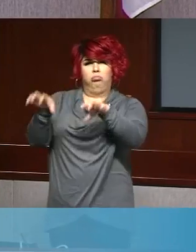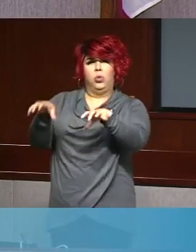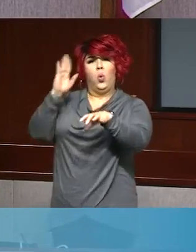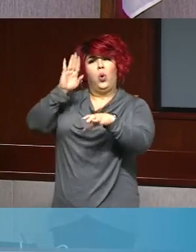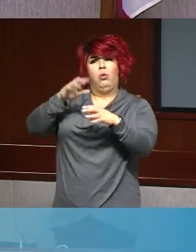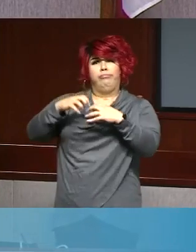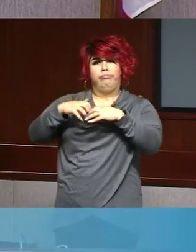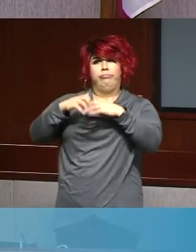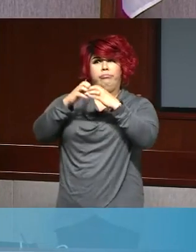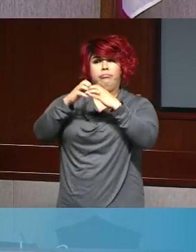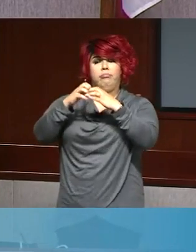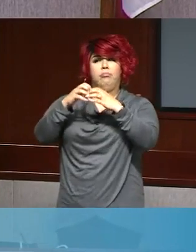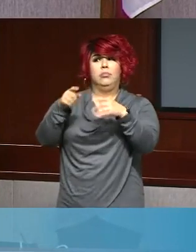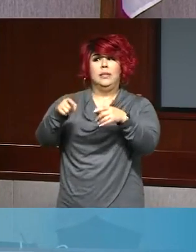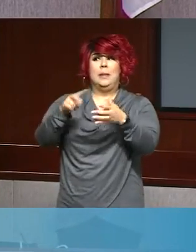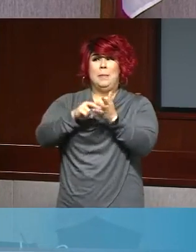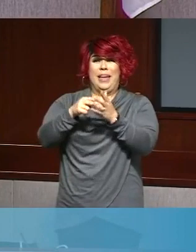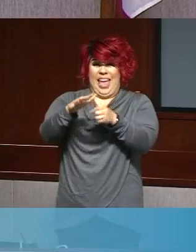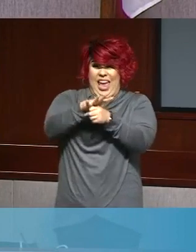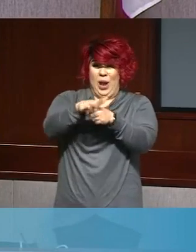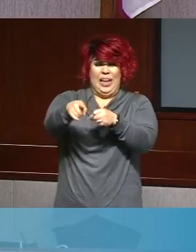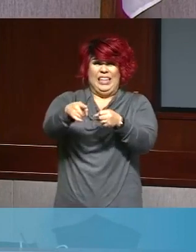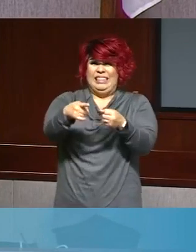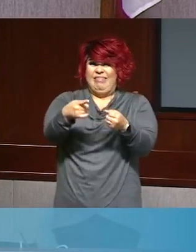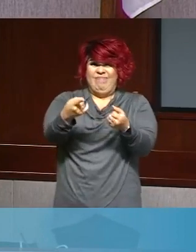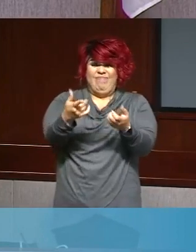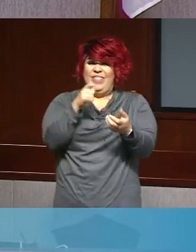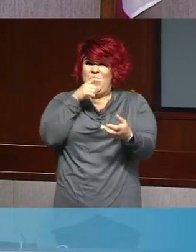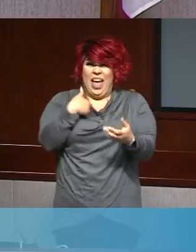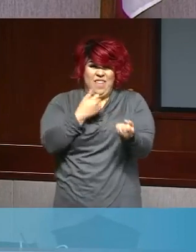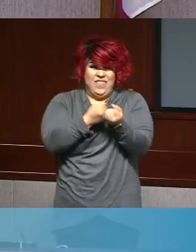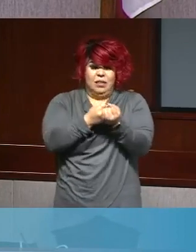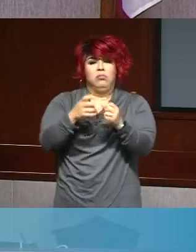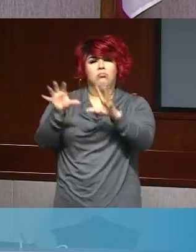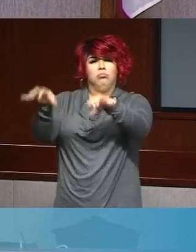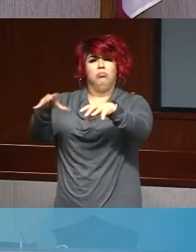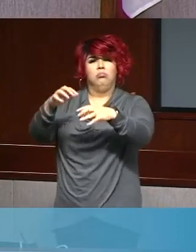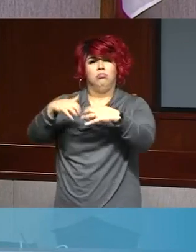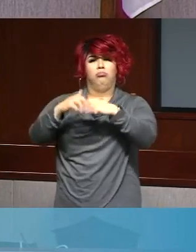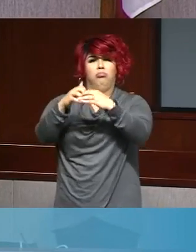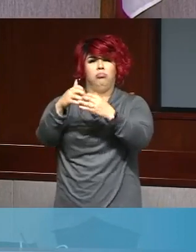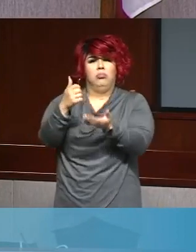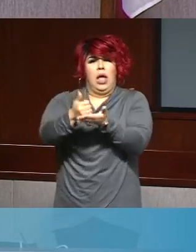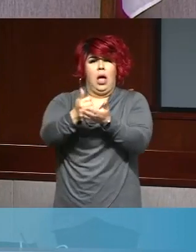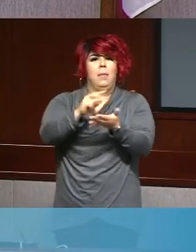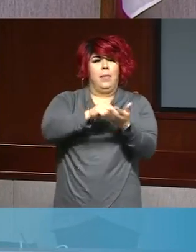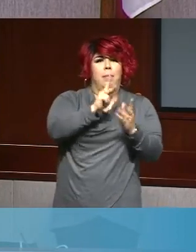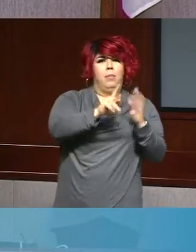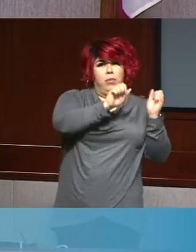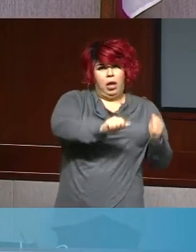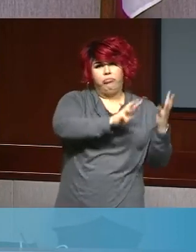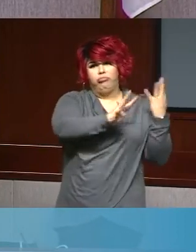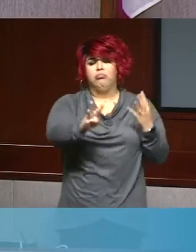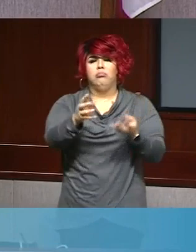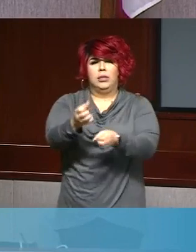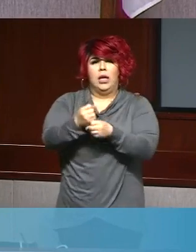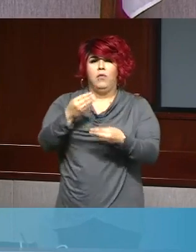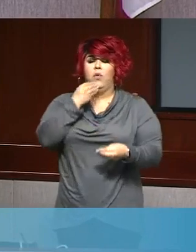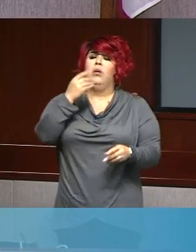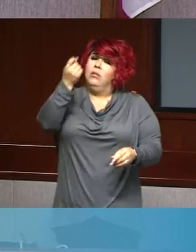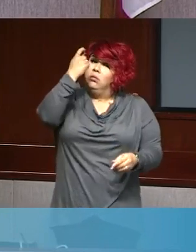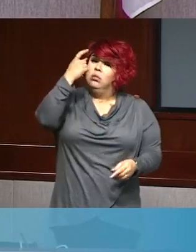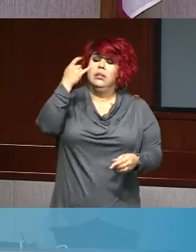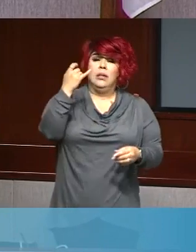that currently aren't served by this program. And there are other individuals in the community that may be younger